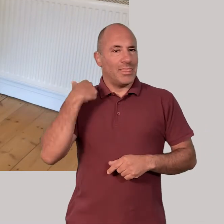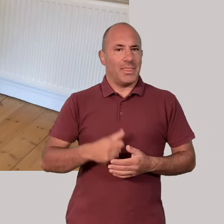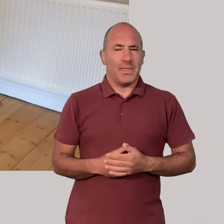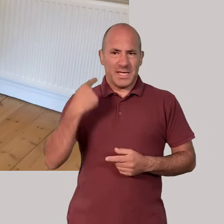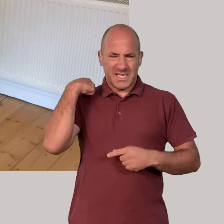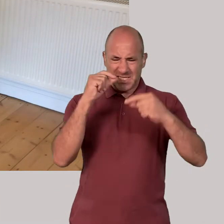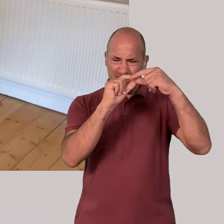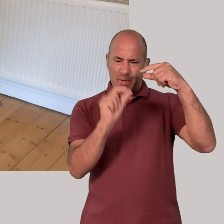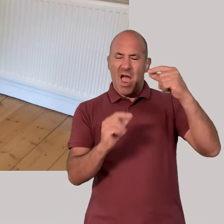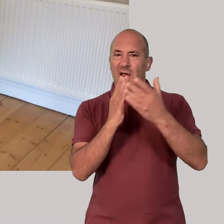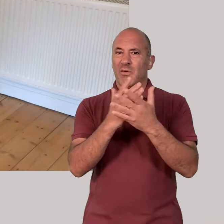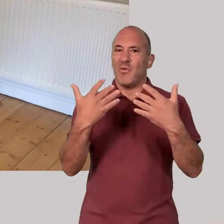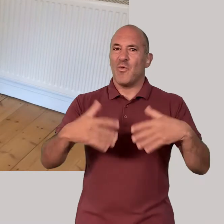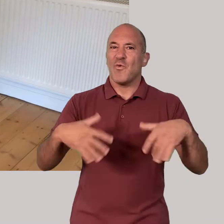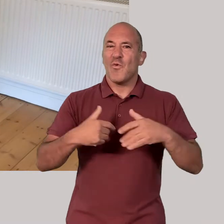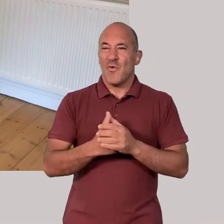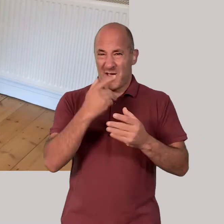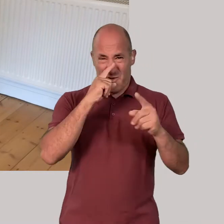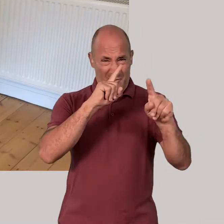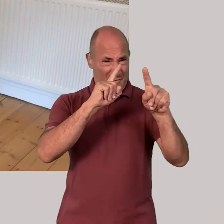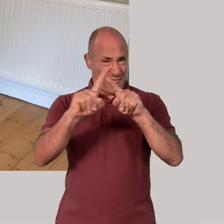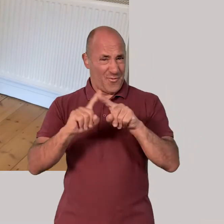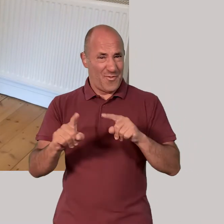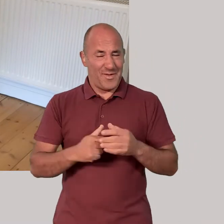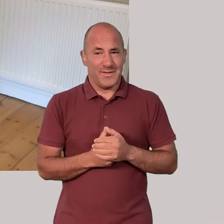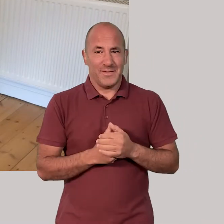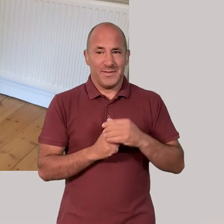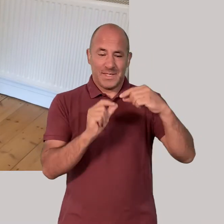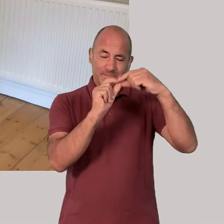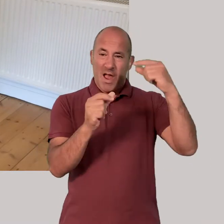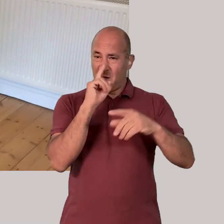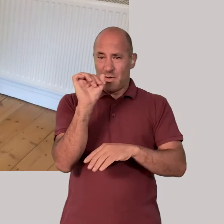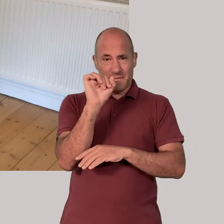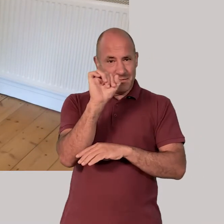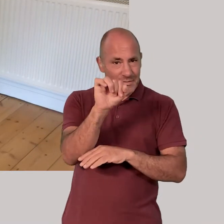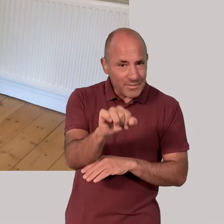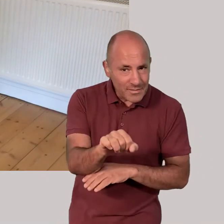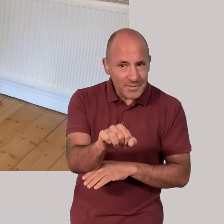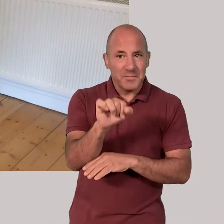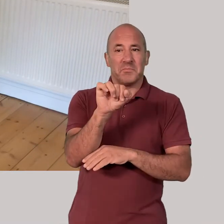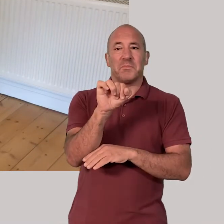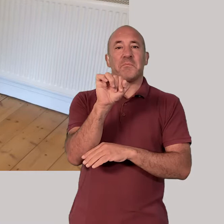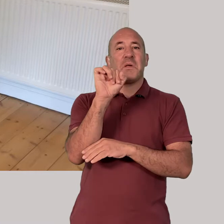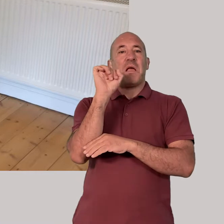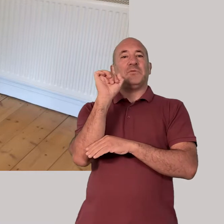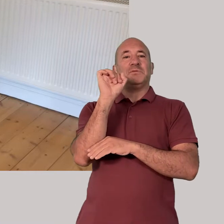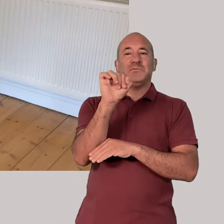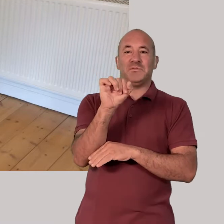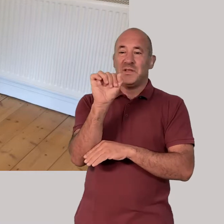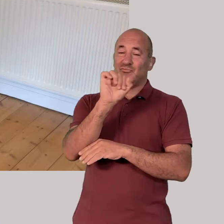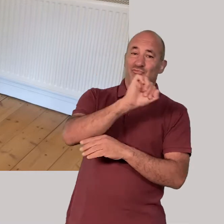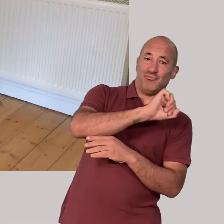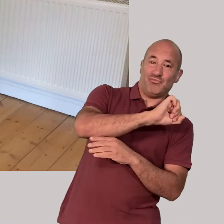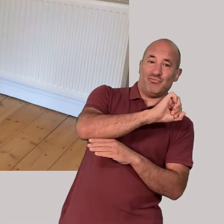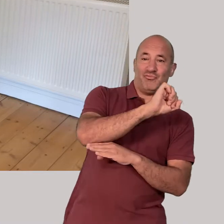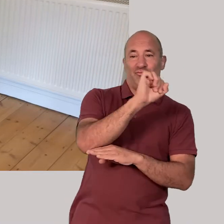spine. And the spine is pretty amazing. It can do all sorts of things. It can bend forwards and backwards, it can